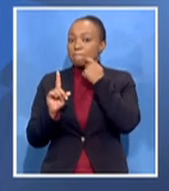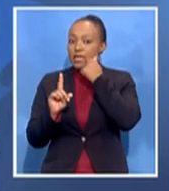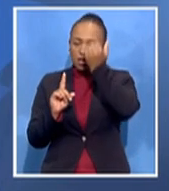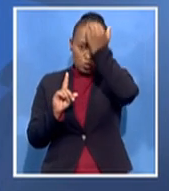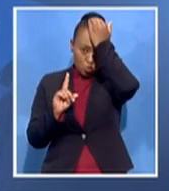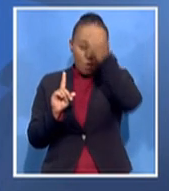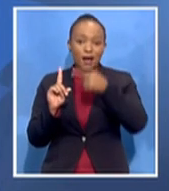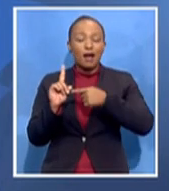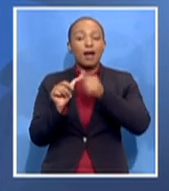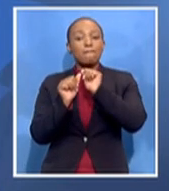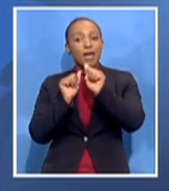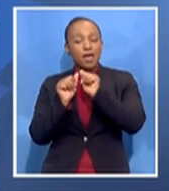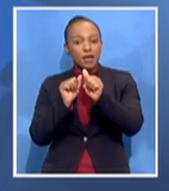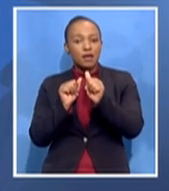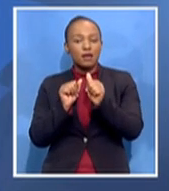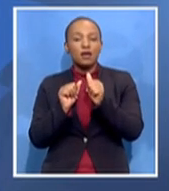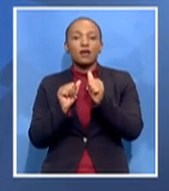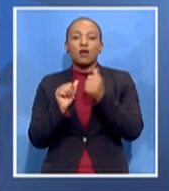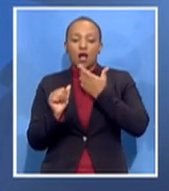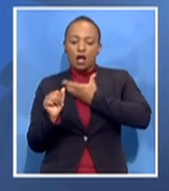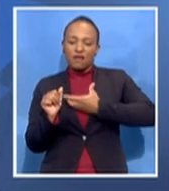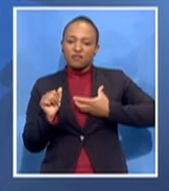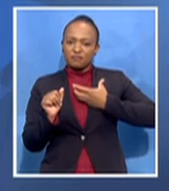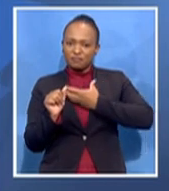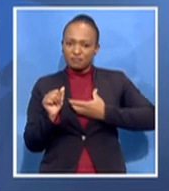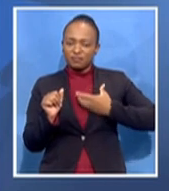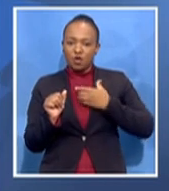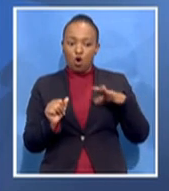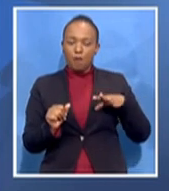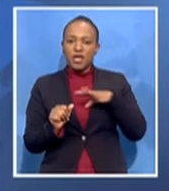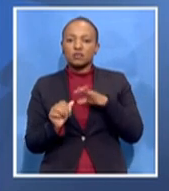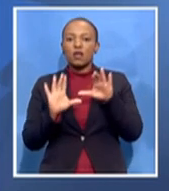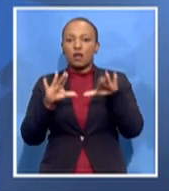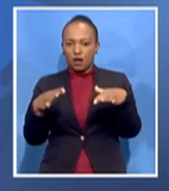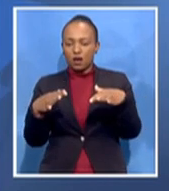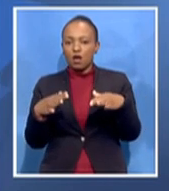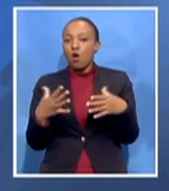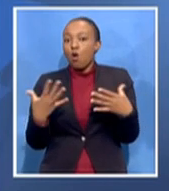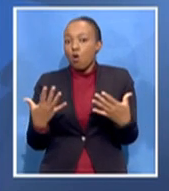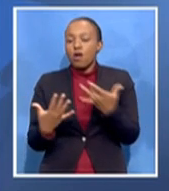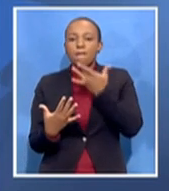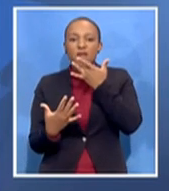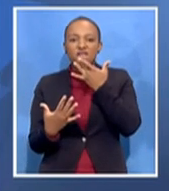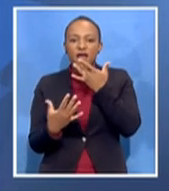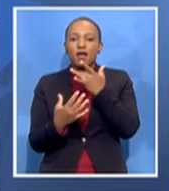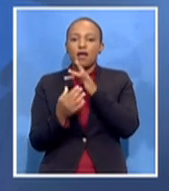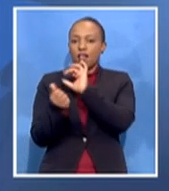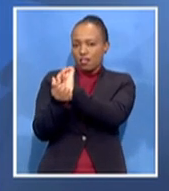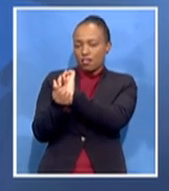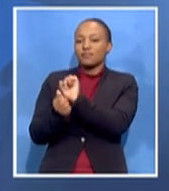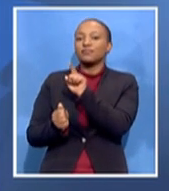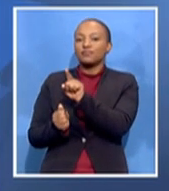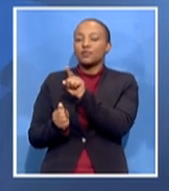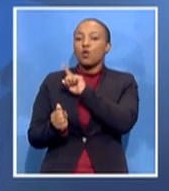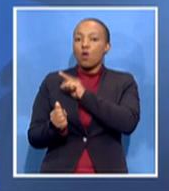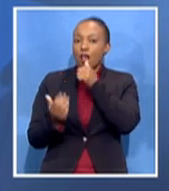comfortable commission or whether he prefers to sit in jail, because the latter is what will happen if